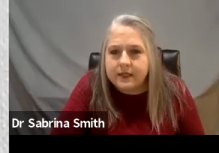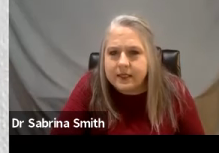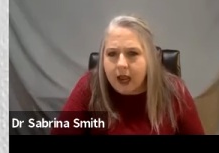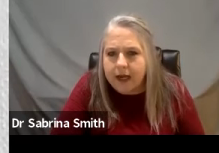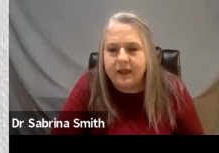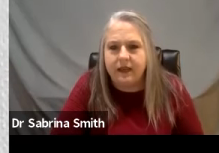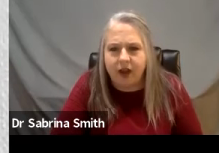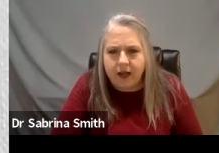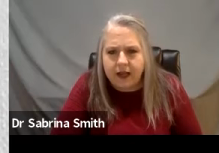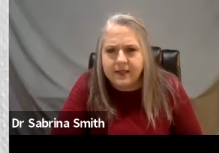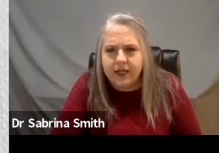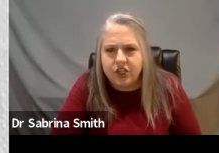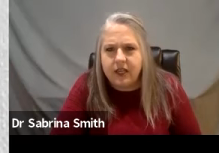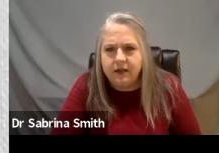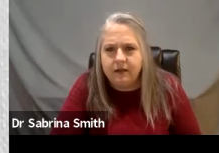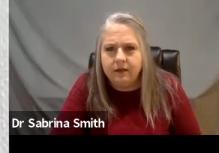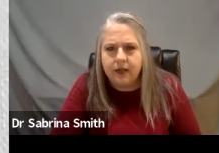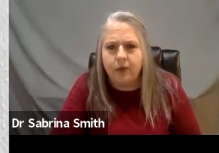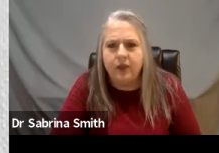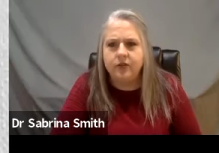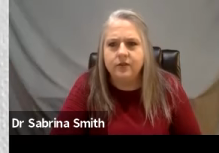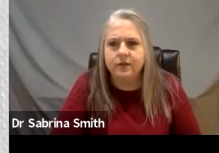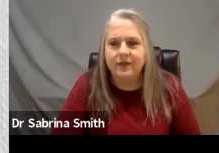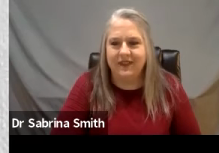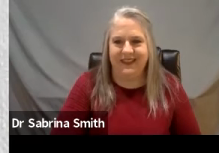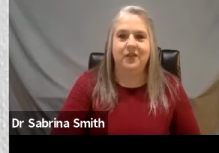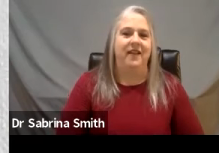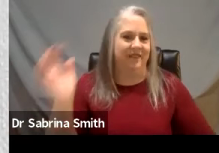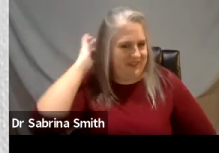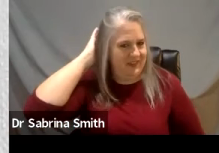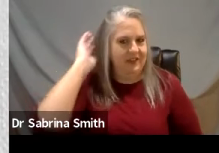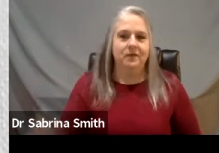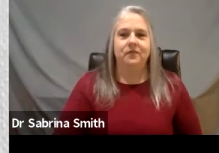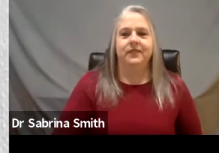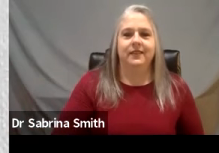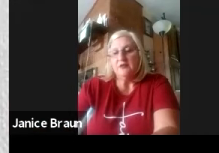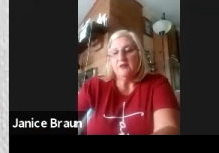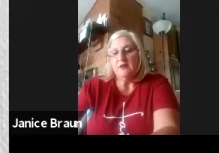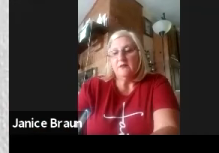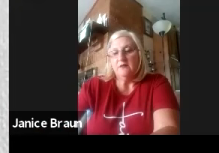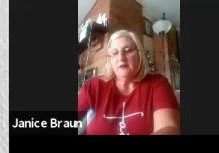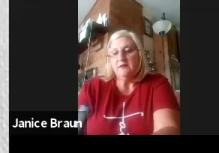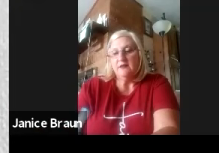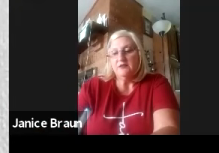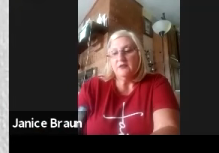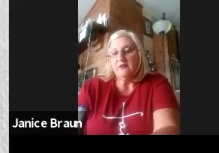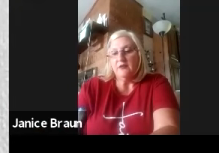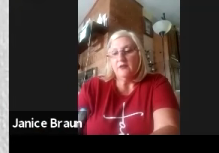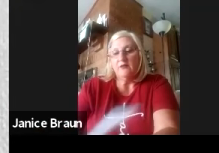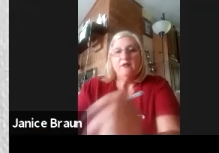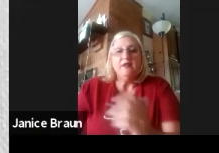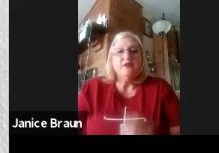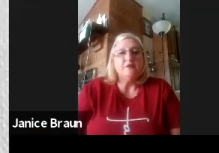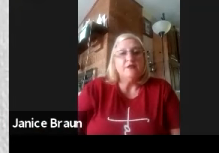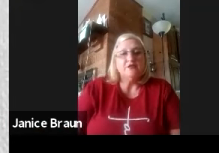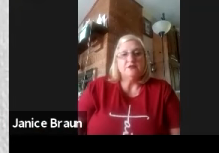passcode is SIGN, I believe, right? SIGN, capital Okay. letter. SIGN. SIGN. There you go.